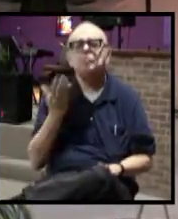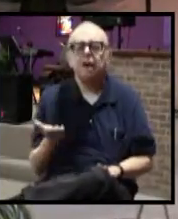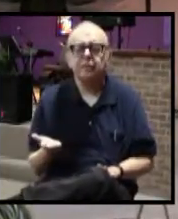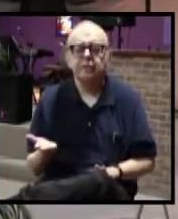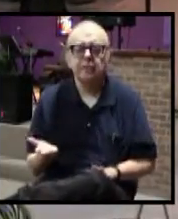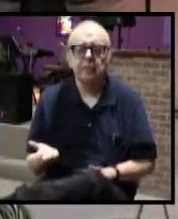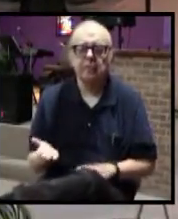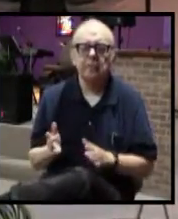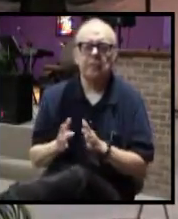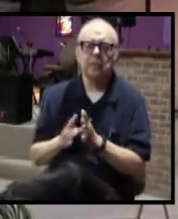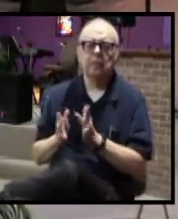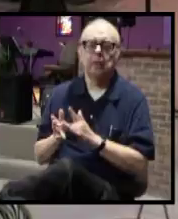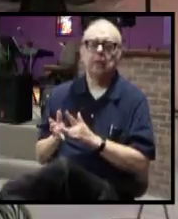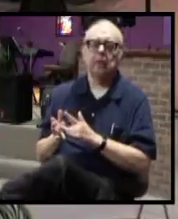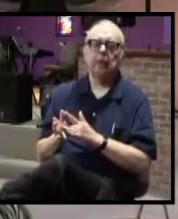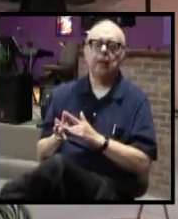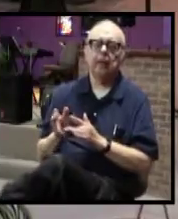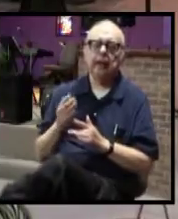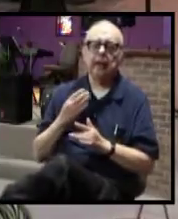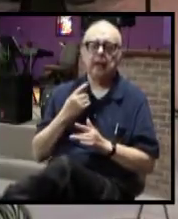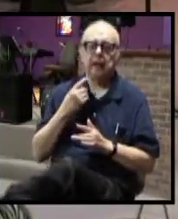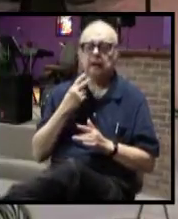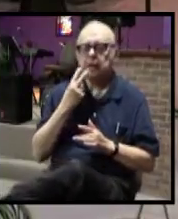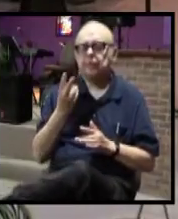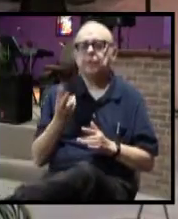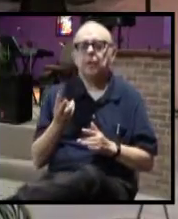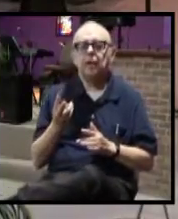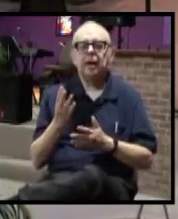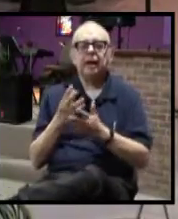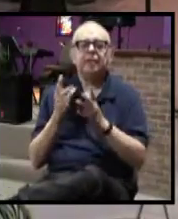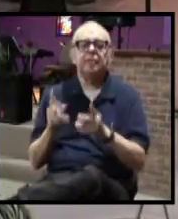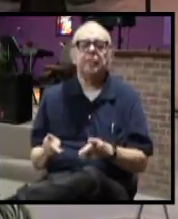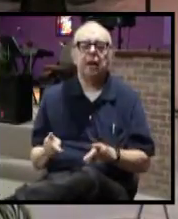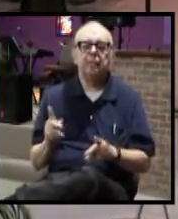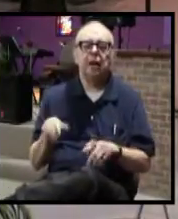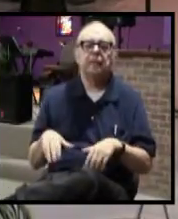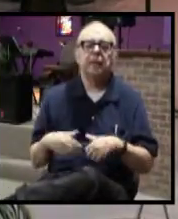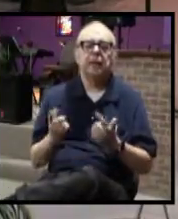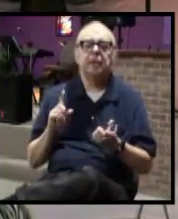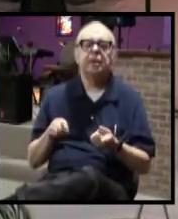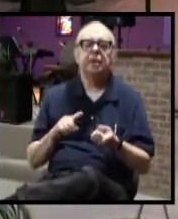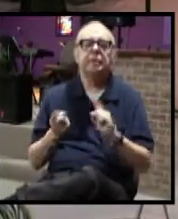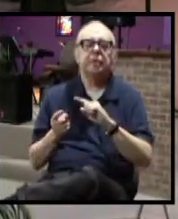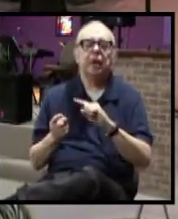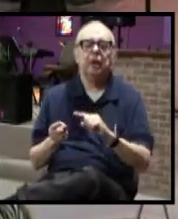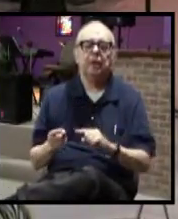prostitute, Jesus saw someone's life going to be changed.